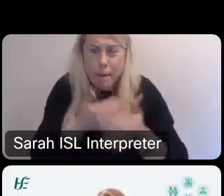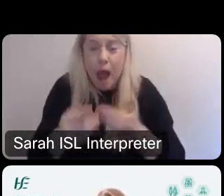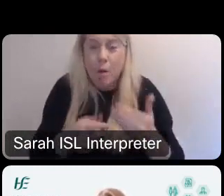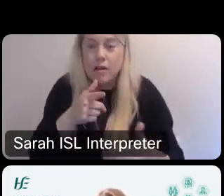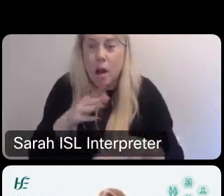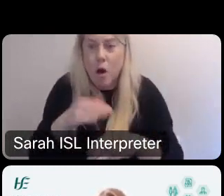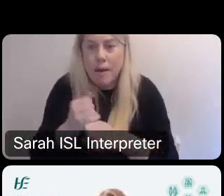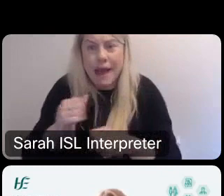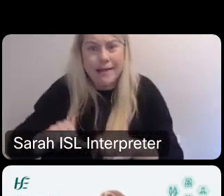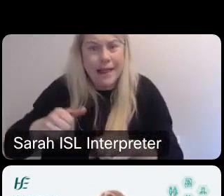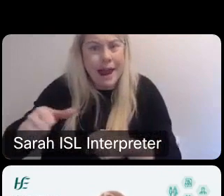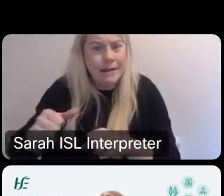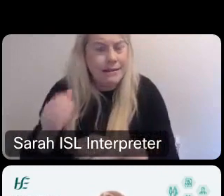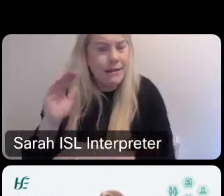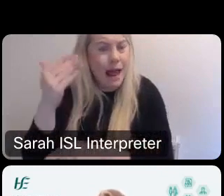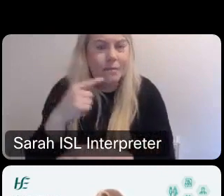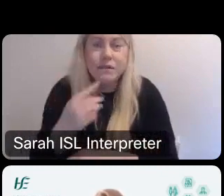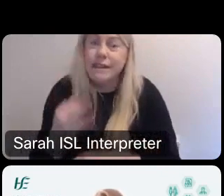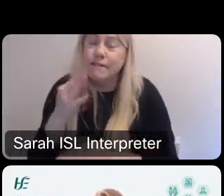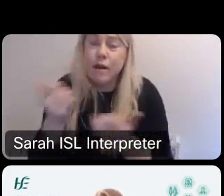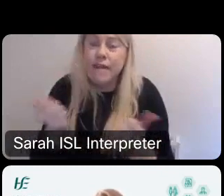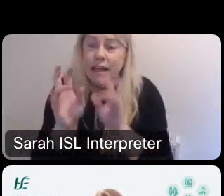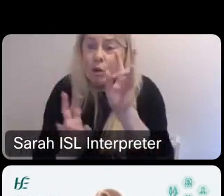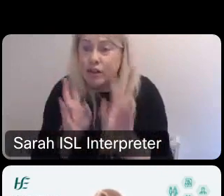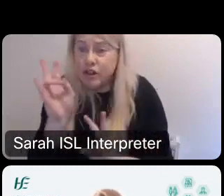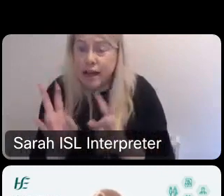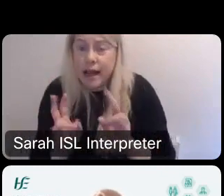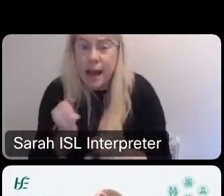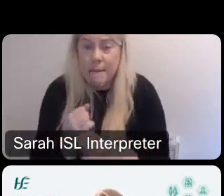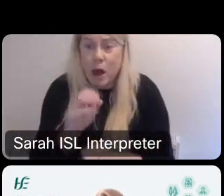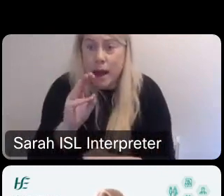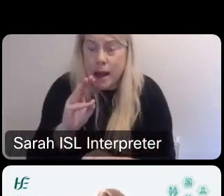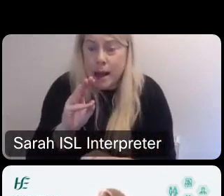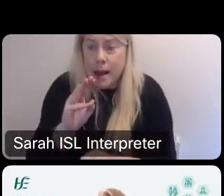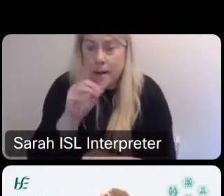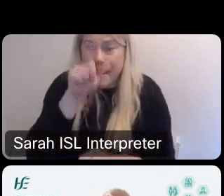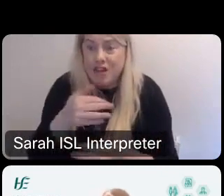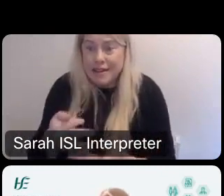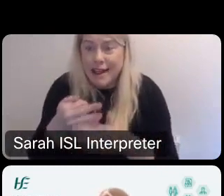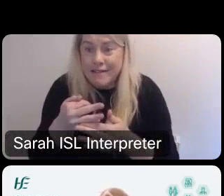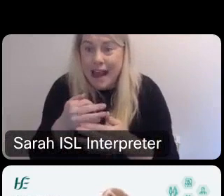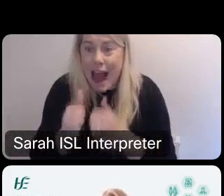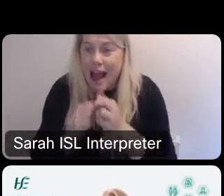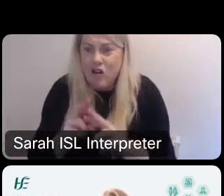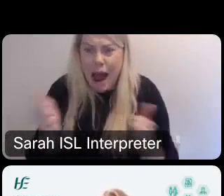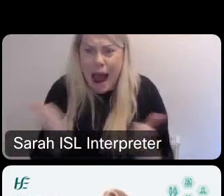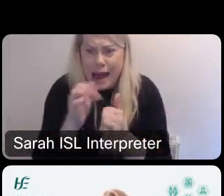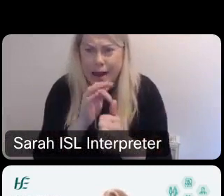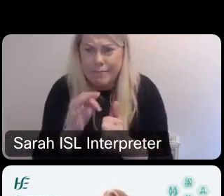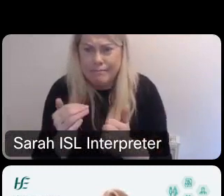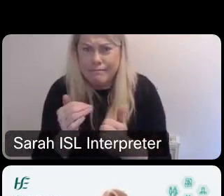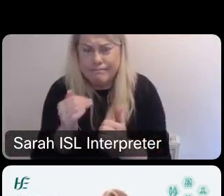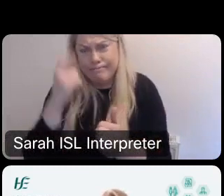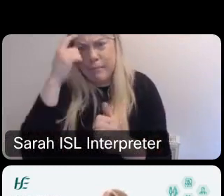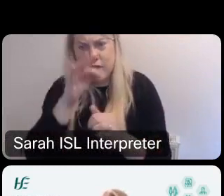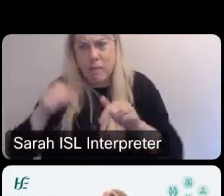next slides. If you have any questions about Patient Safety Act or indeed anything you've heard today, please do get in